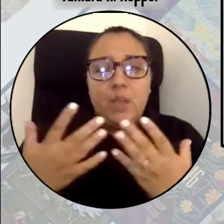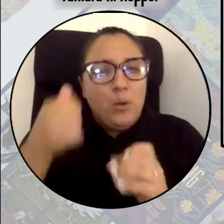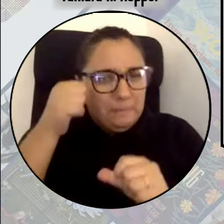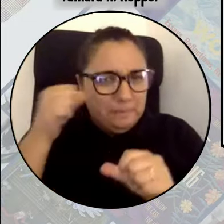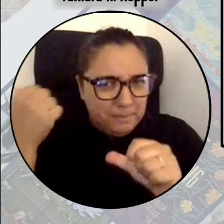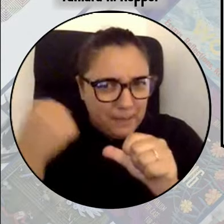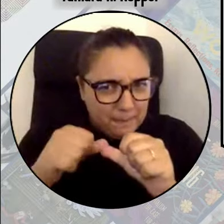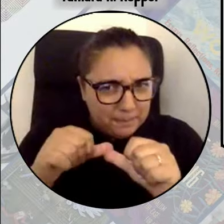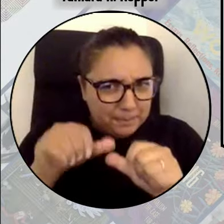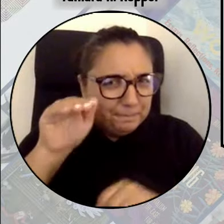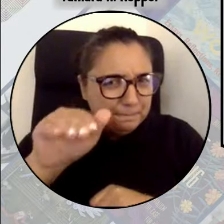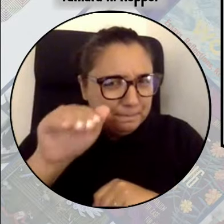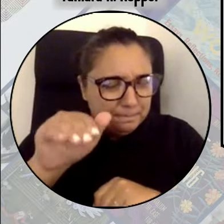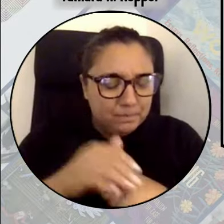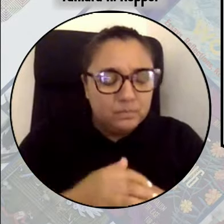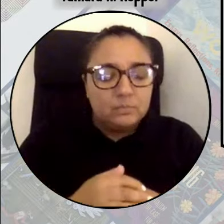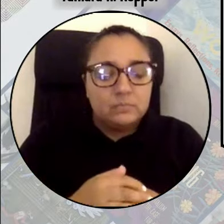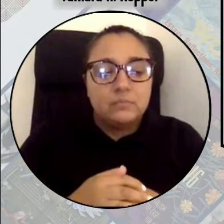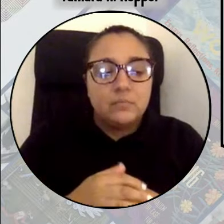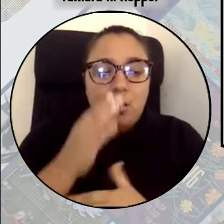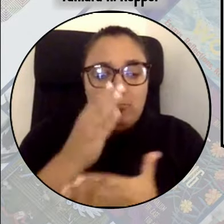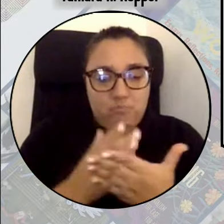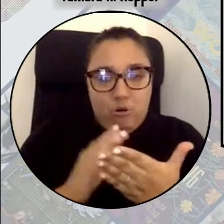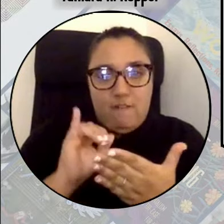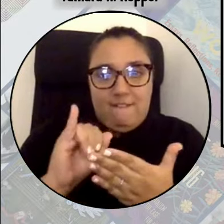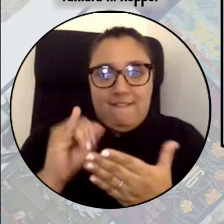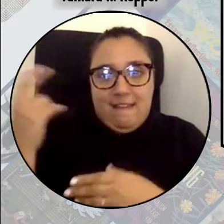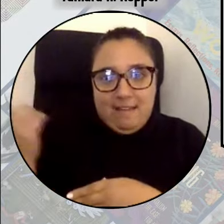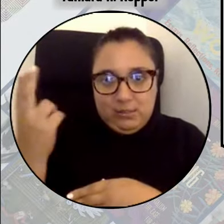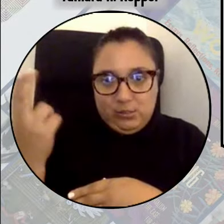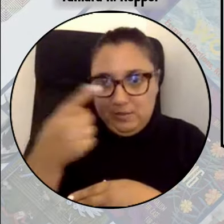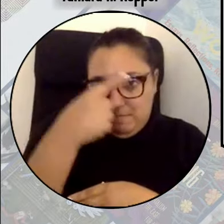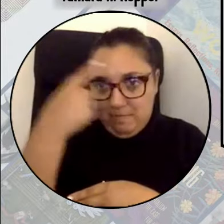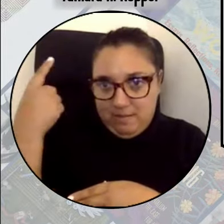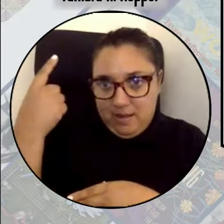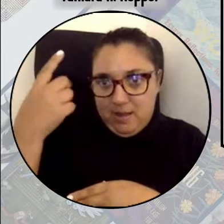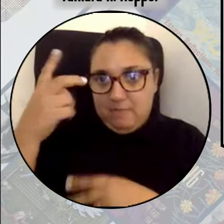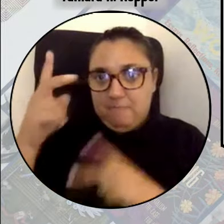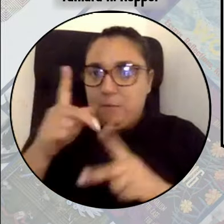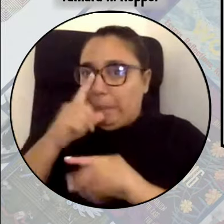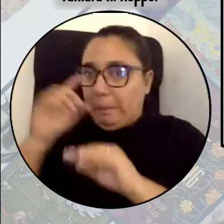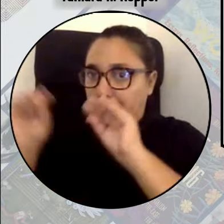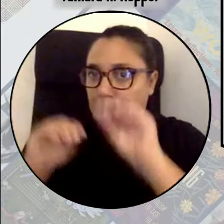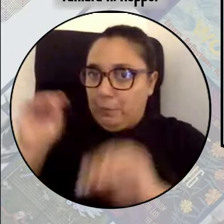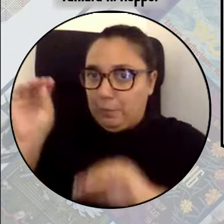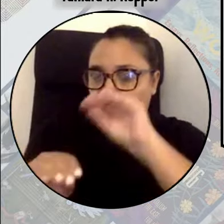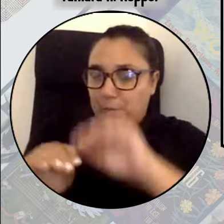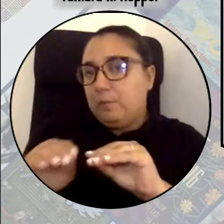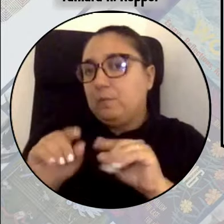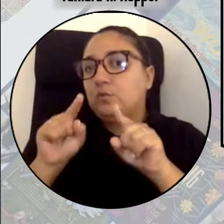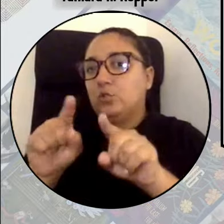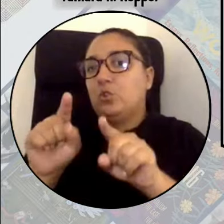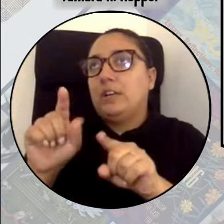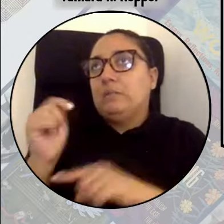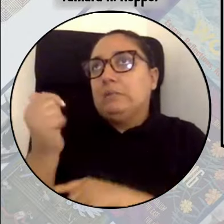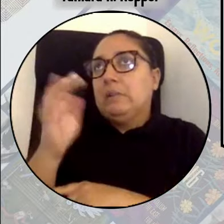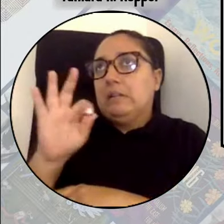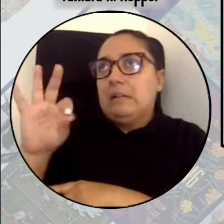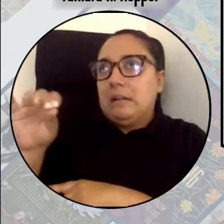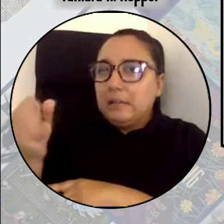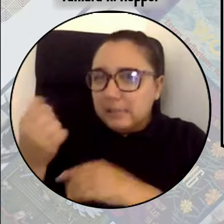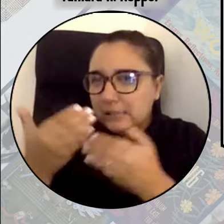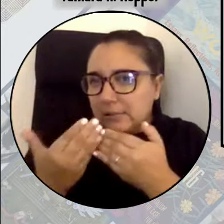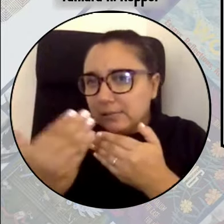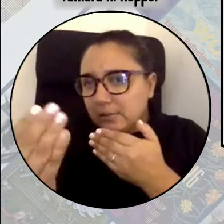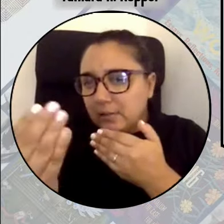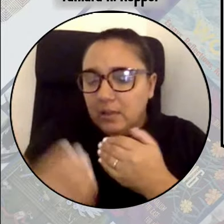part of the history of Black immigrant migration in the 1980s and 1990s, or excuse me, in the 1990s and